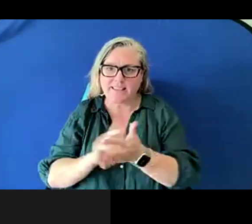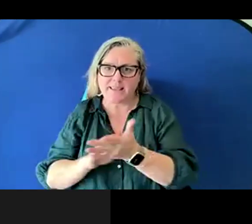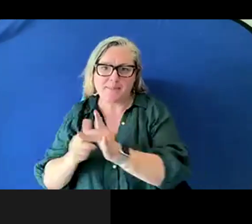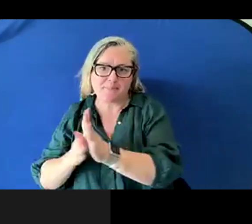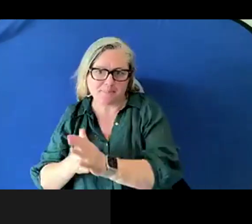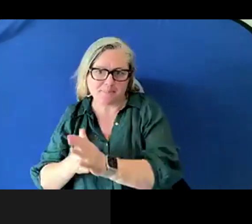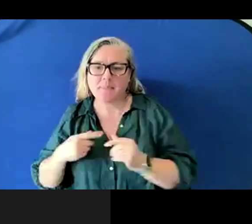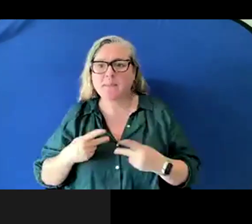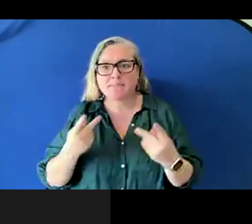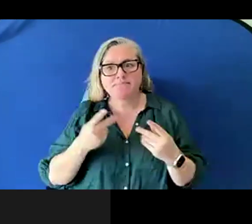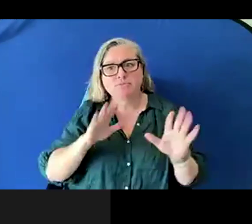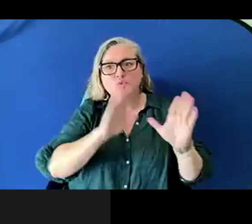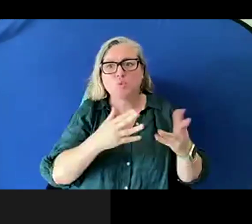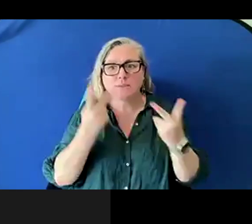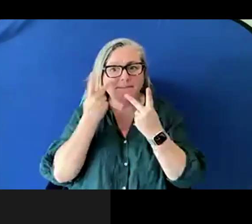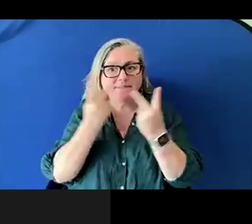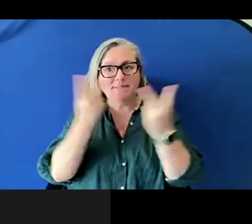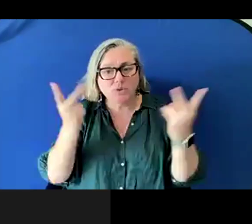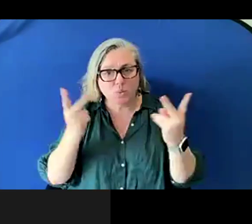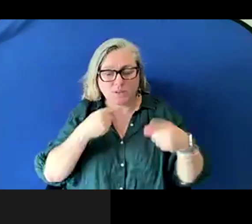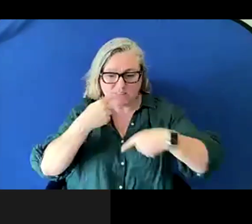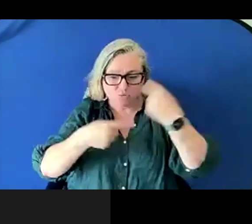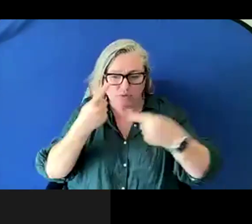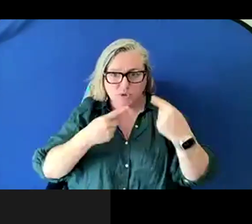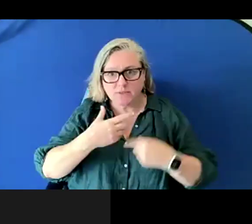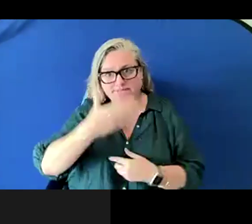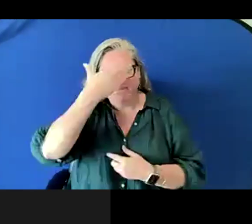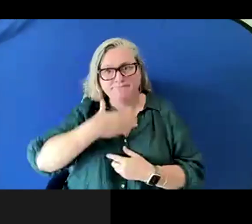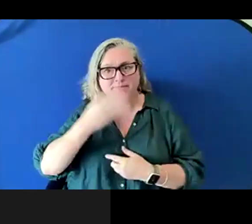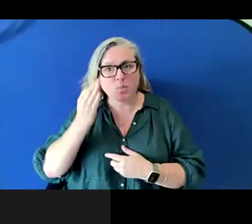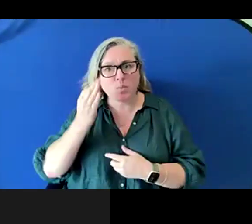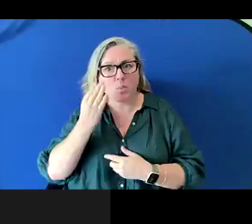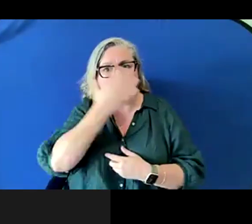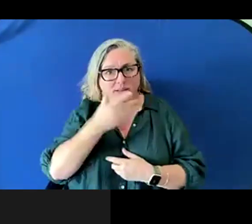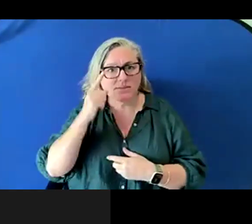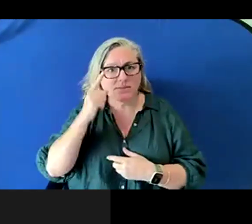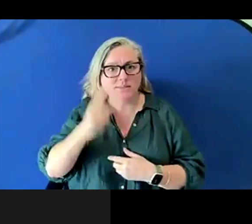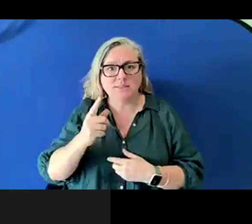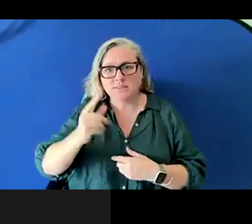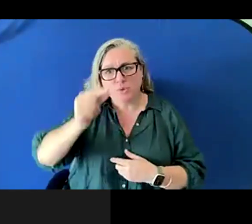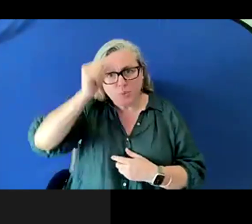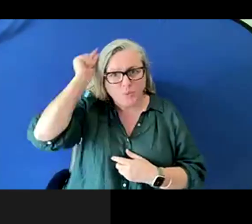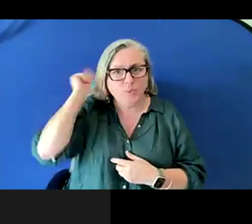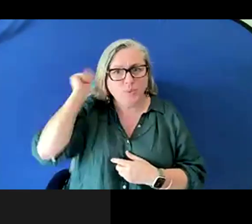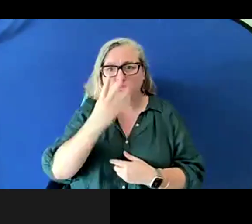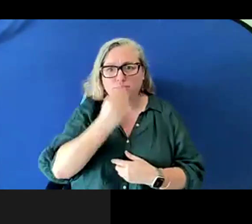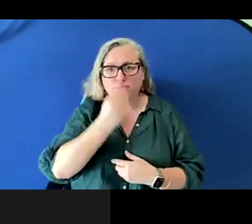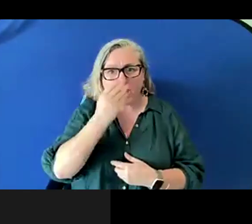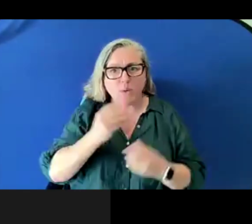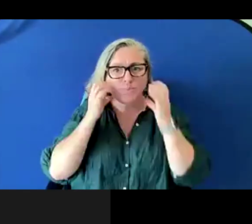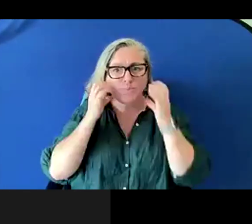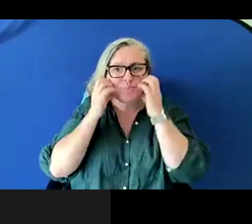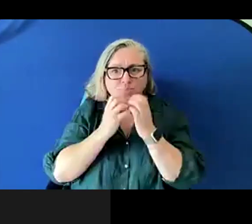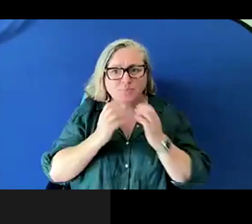description of myself, I have light skin, I have a short brown beard with brown hair, and today I'm wearing a blue blazer and a